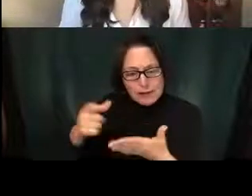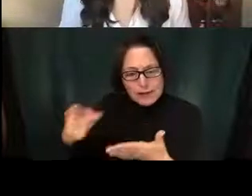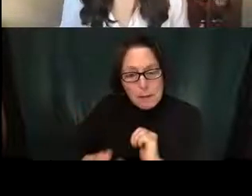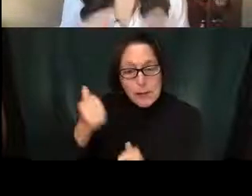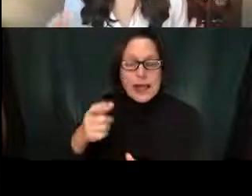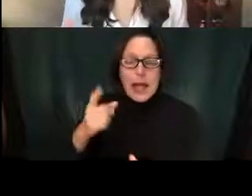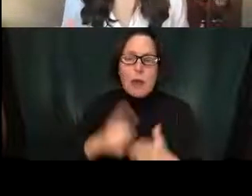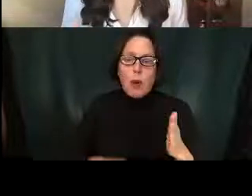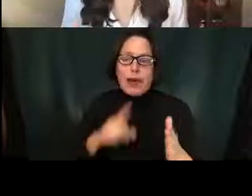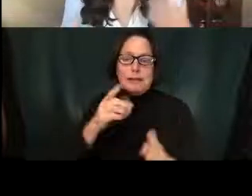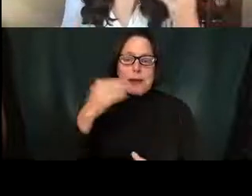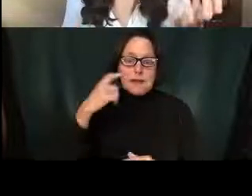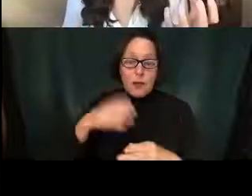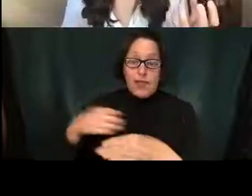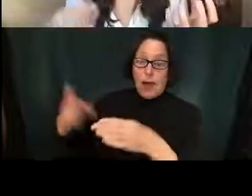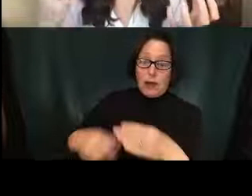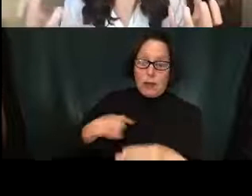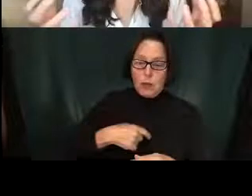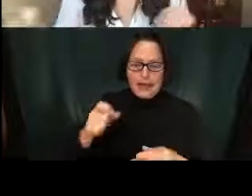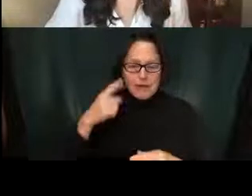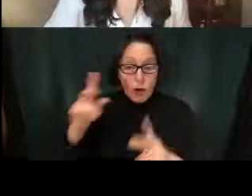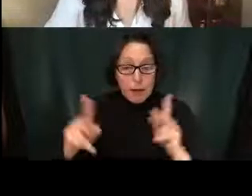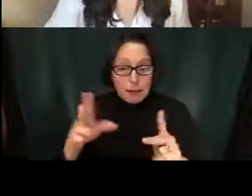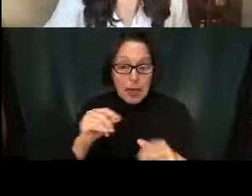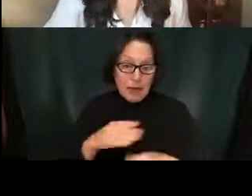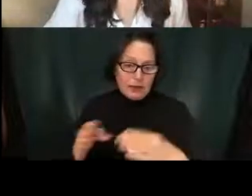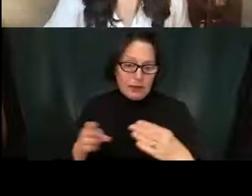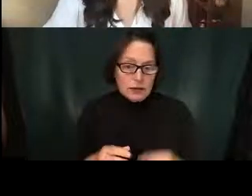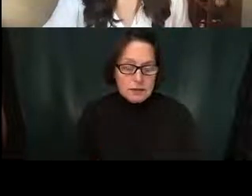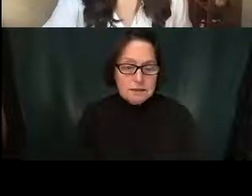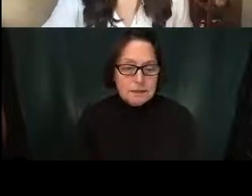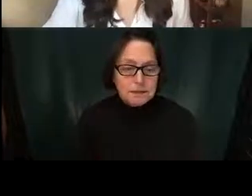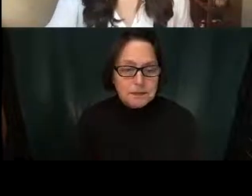be seeing in our organization for both people and results.